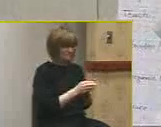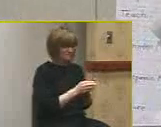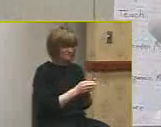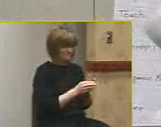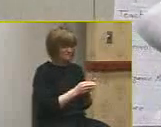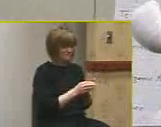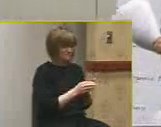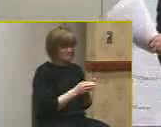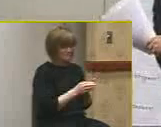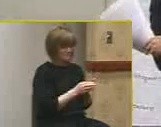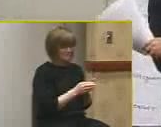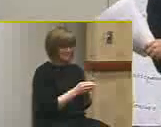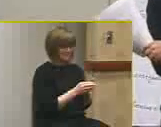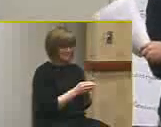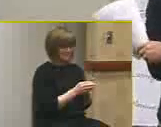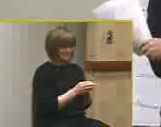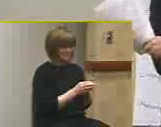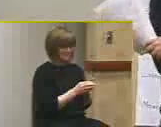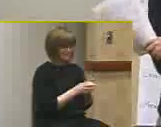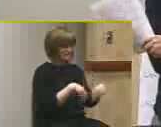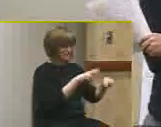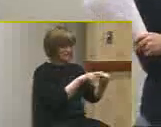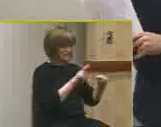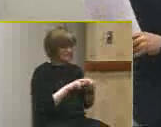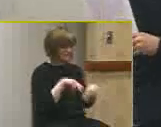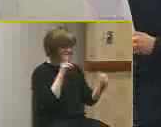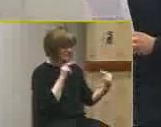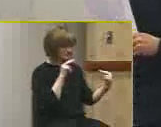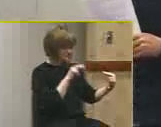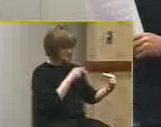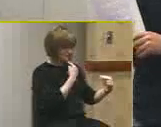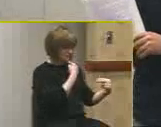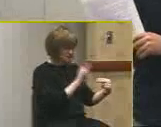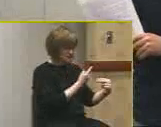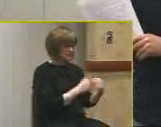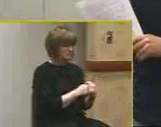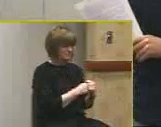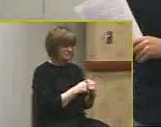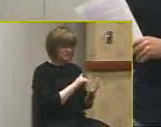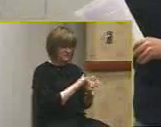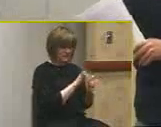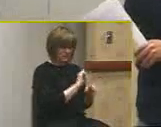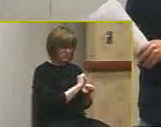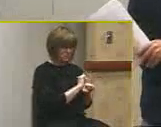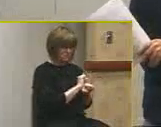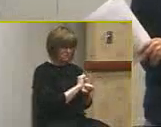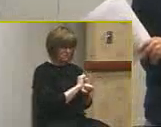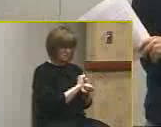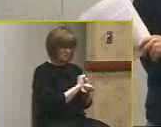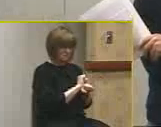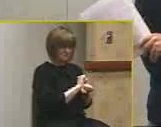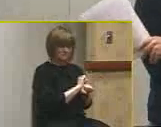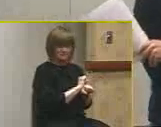How about the sit right down, look him right in the eye, and tell him? Does that work?